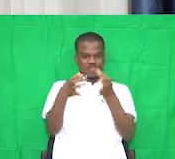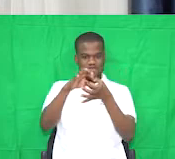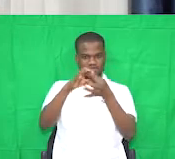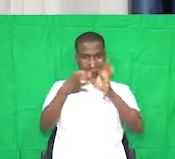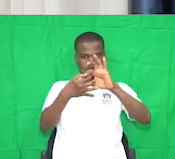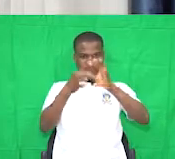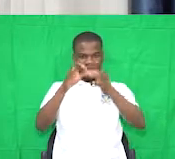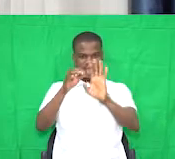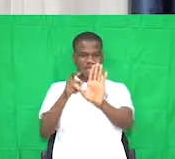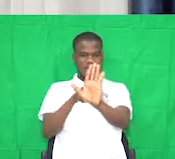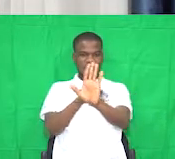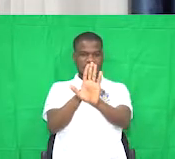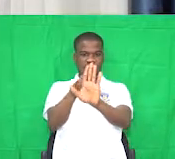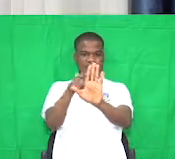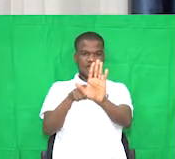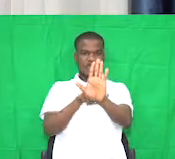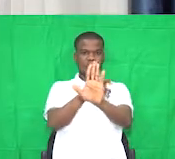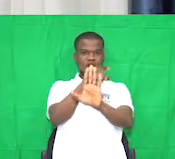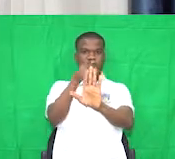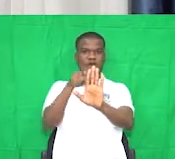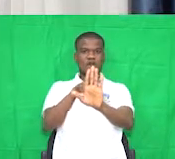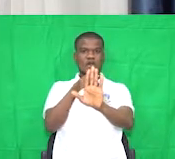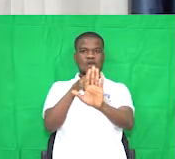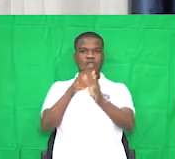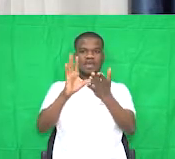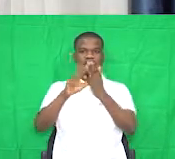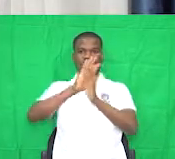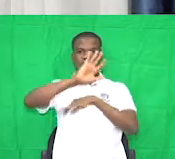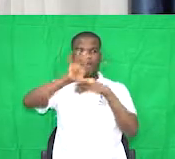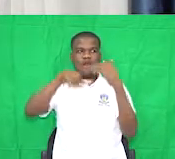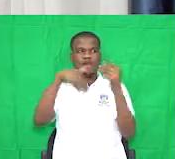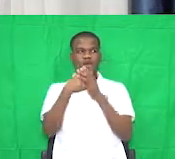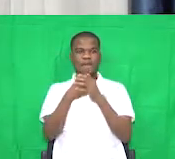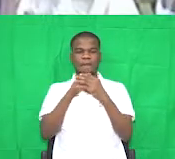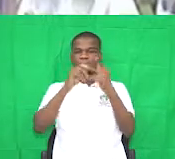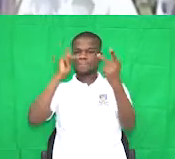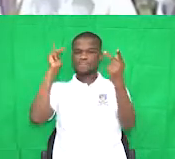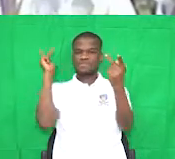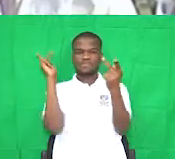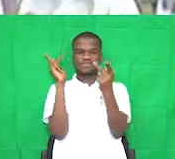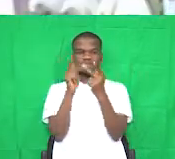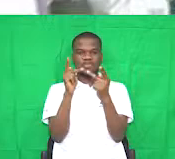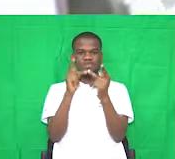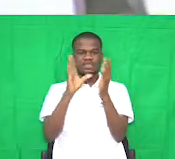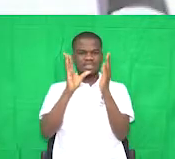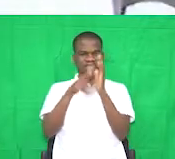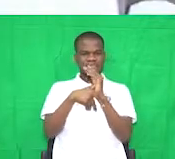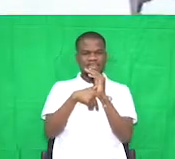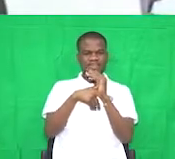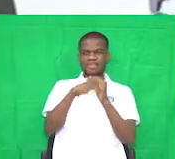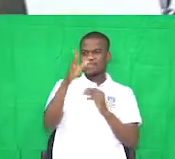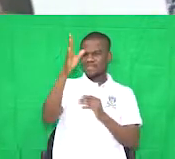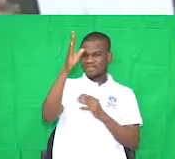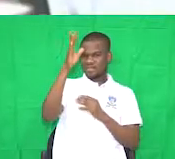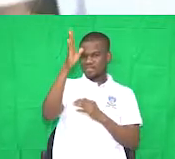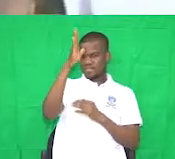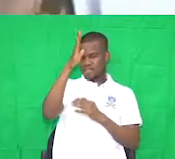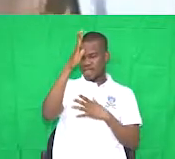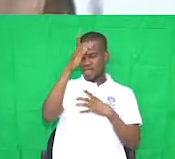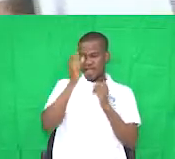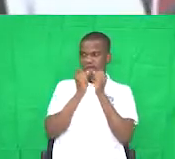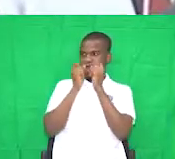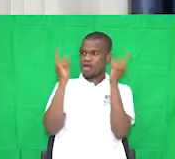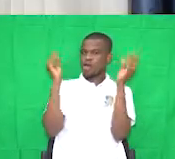it automatically put the world together. It put the world together. Bra ukoi, Apostle